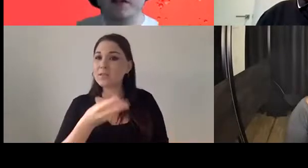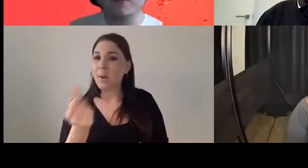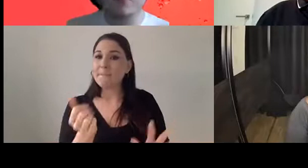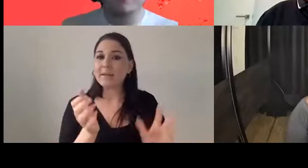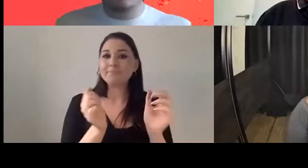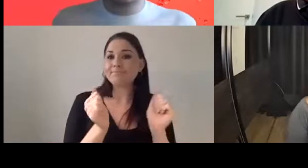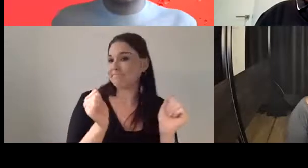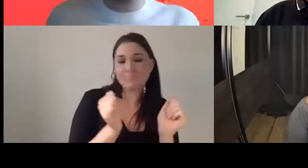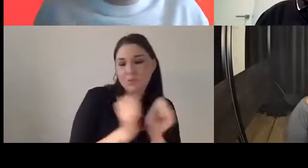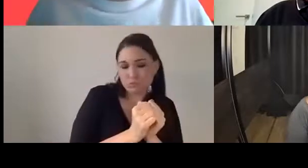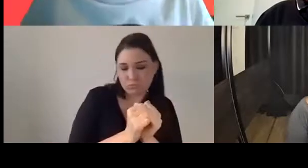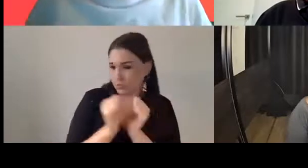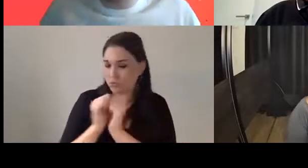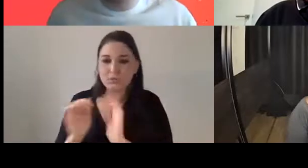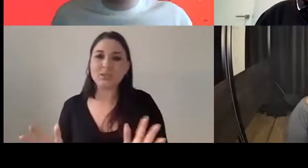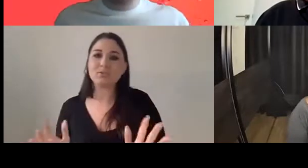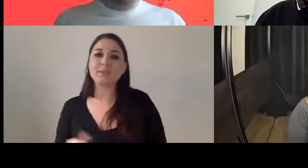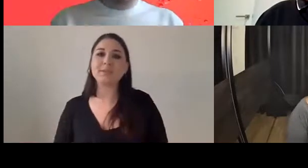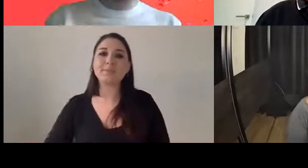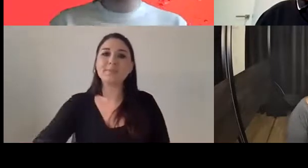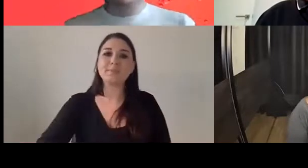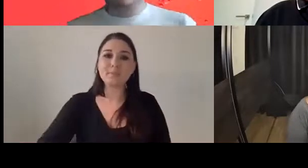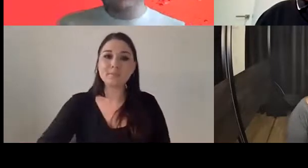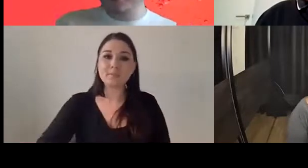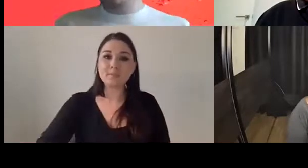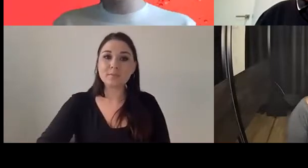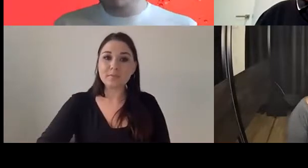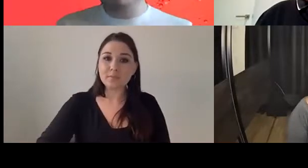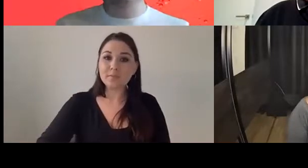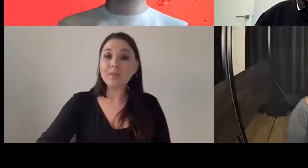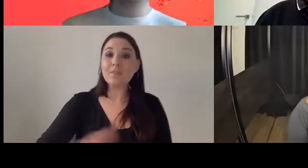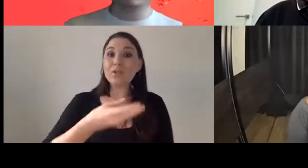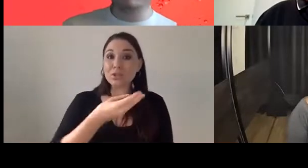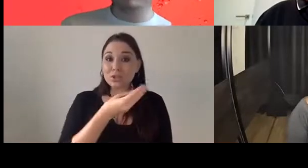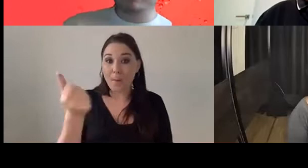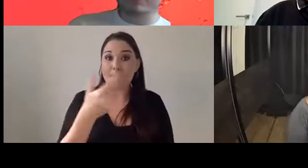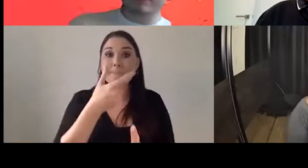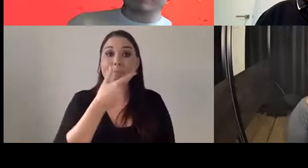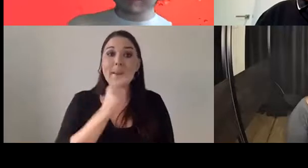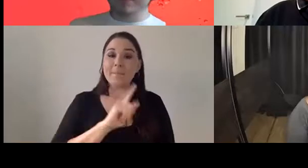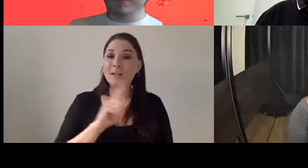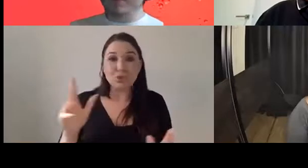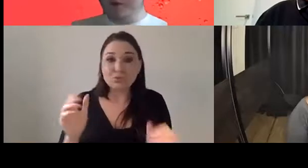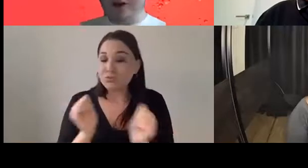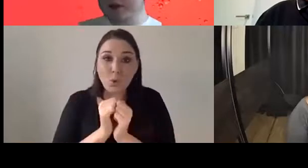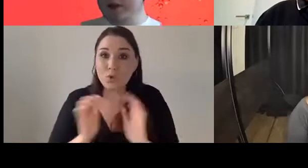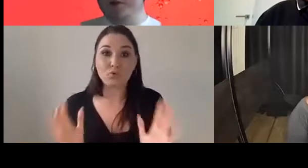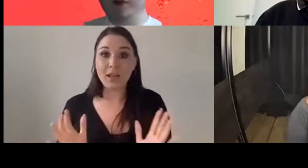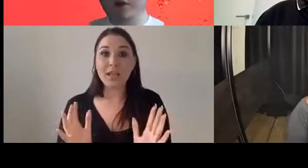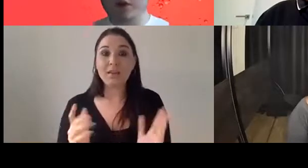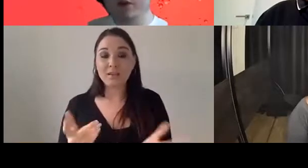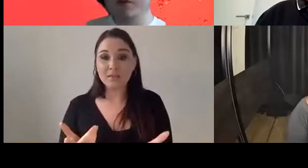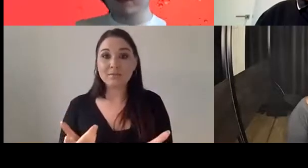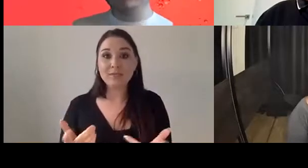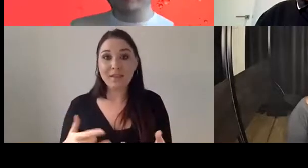I feel as though maybe something off the back of that might be for certain people that maybe don't agree with that, and feel free to